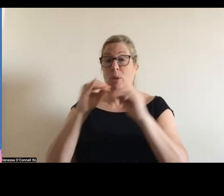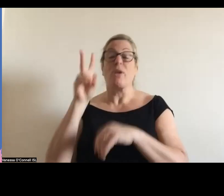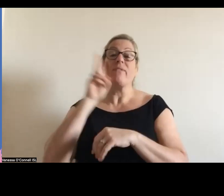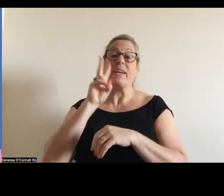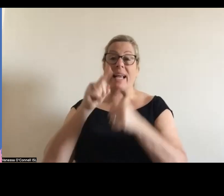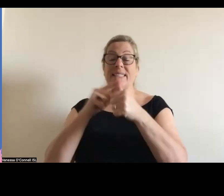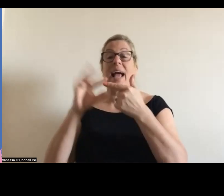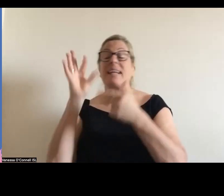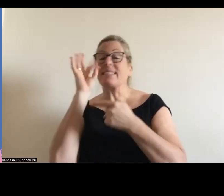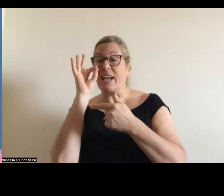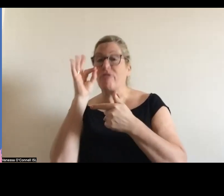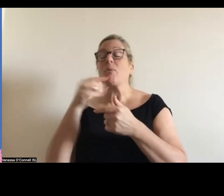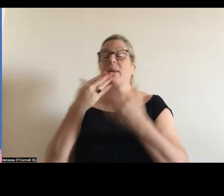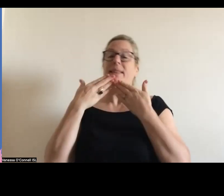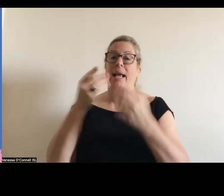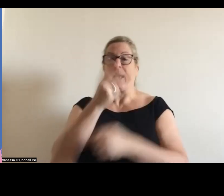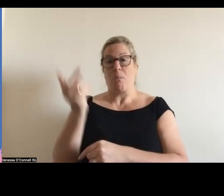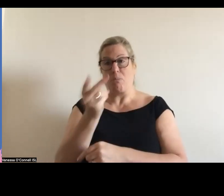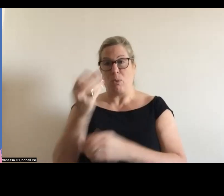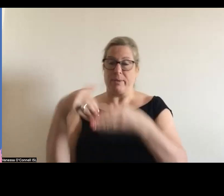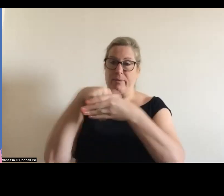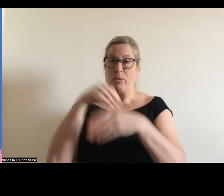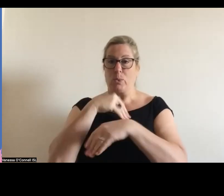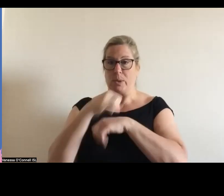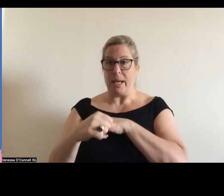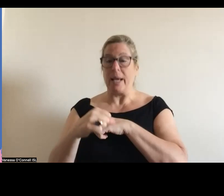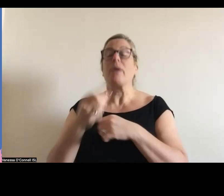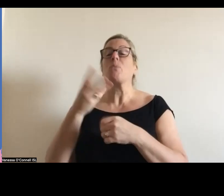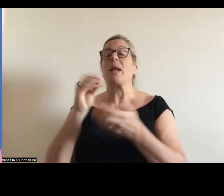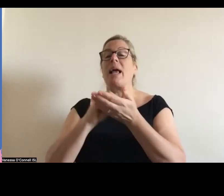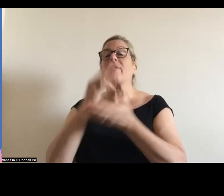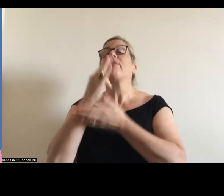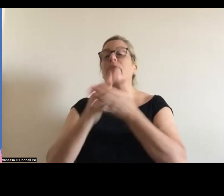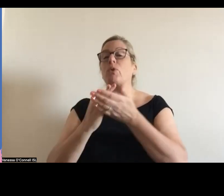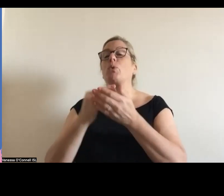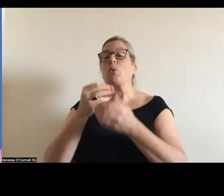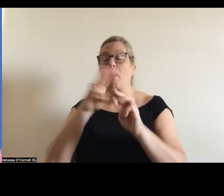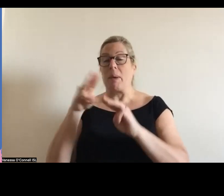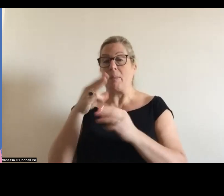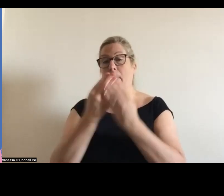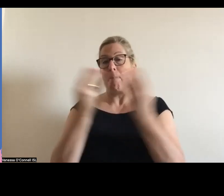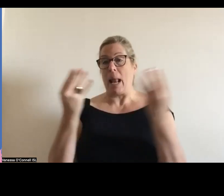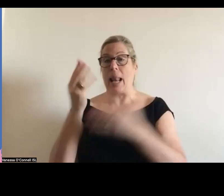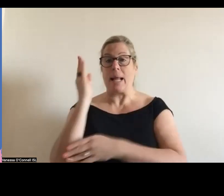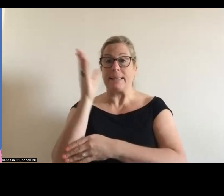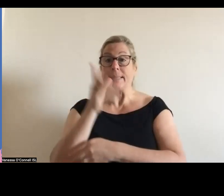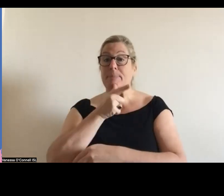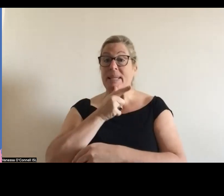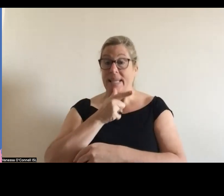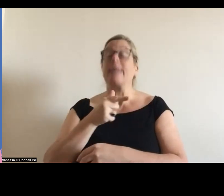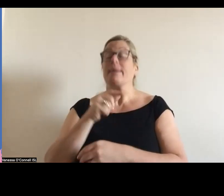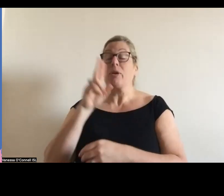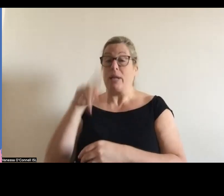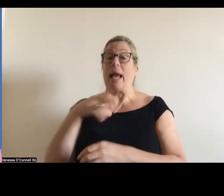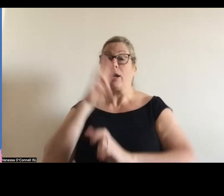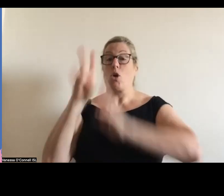we thank them so much for their participation. We'll have a number of speakers today, and you'll have the opportunity to ask questions. Please use the